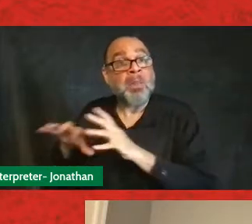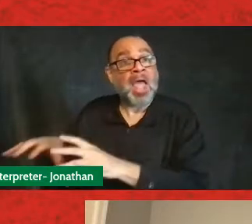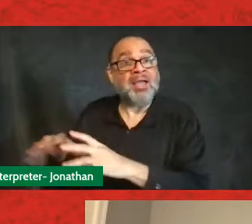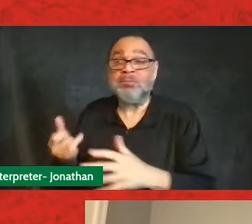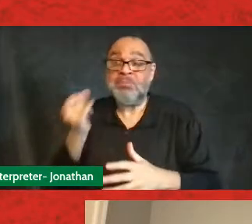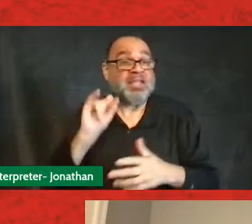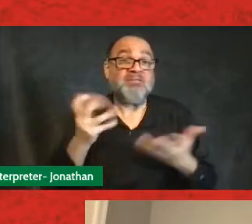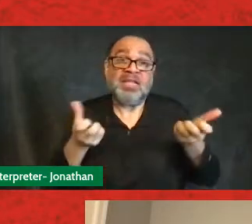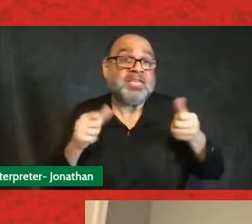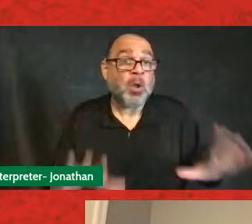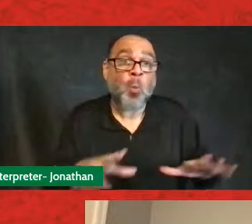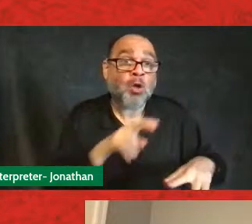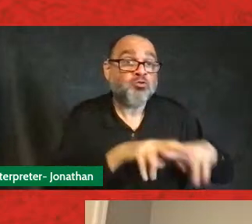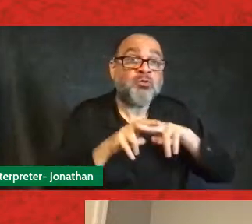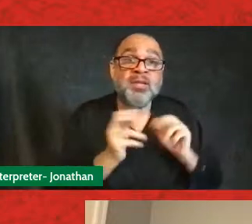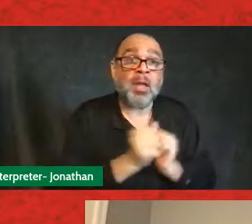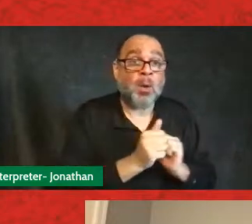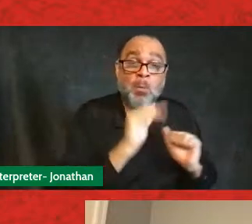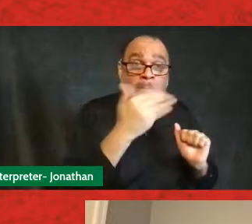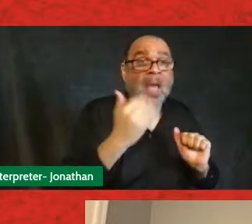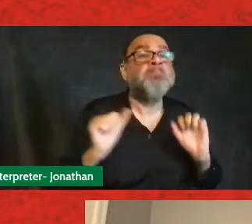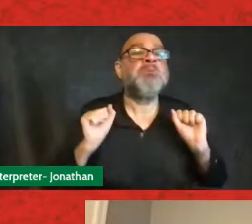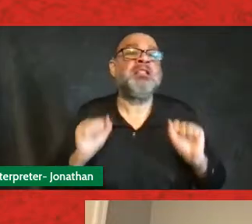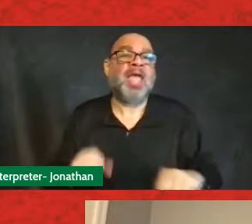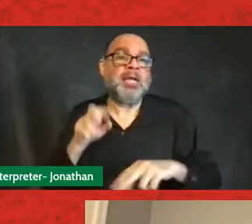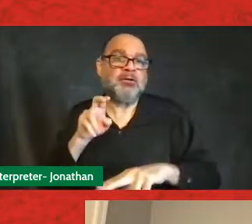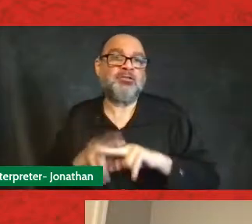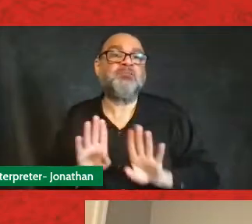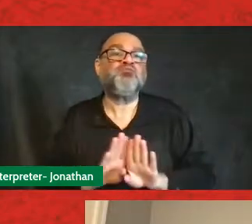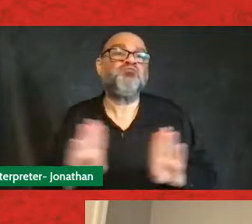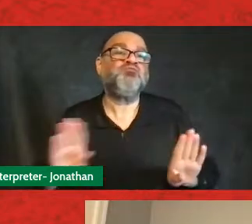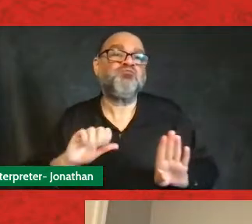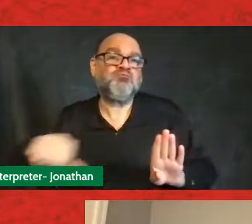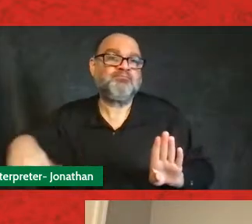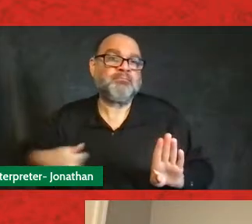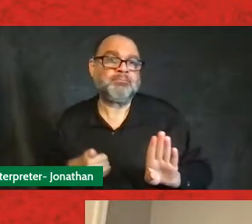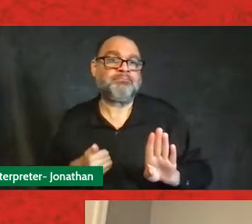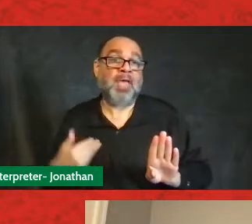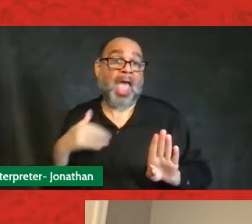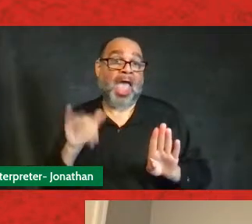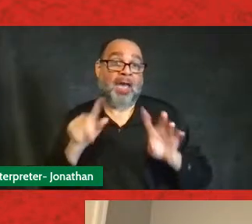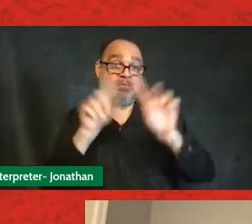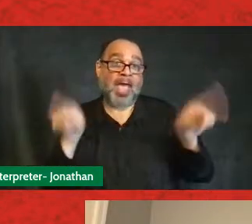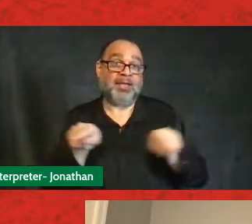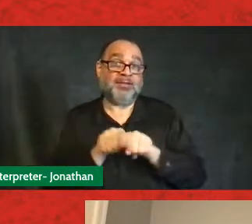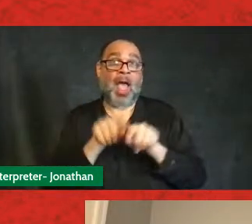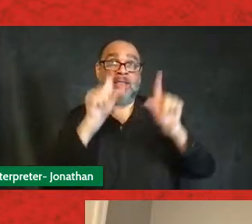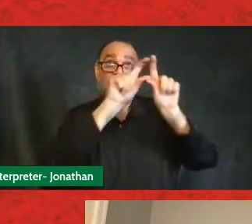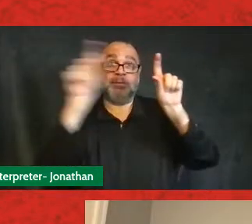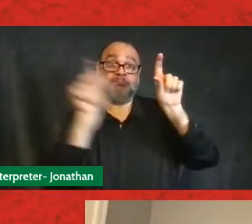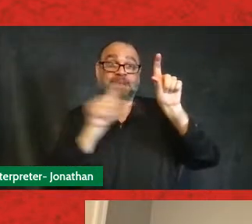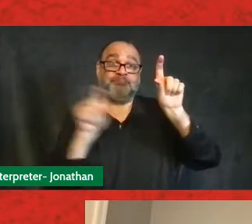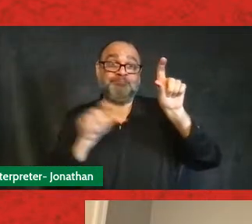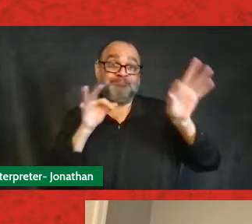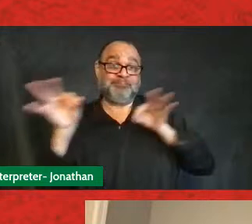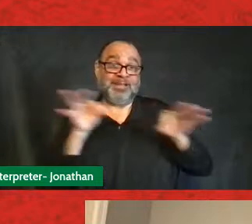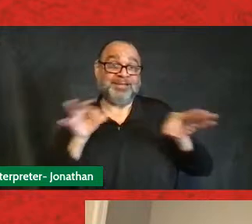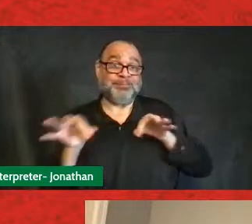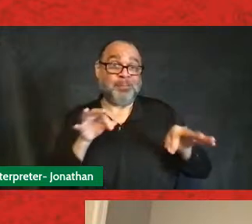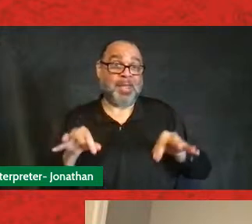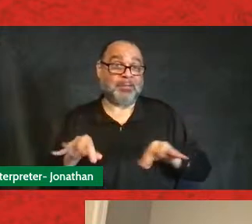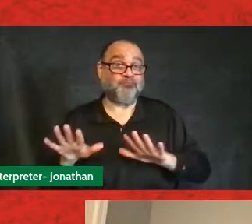black folk, you know, they could sit right behind their partition and have that little sign explaining why. Well, that helps set us up